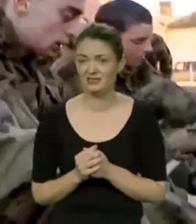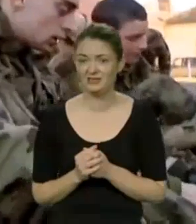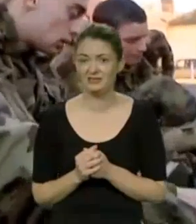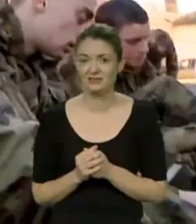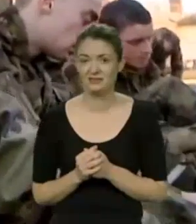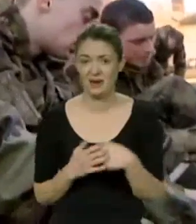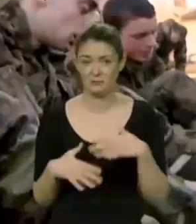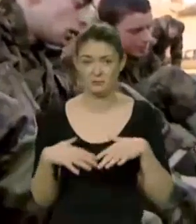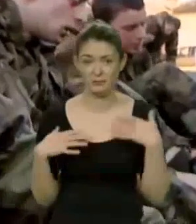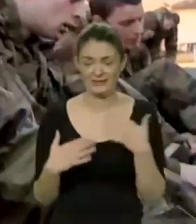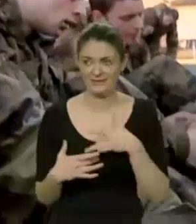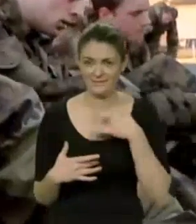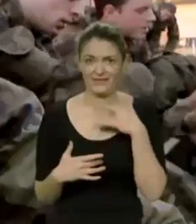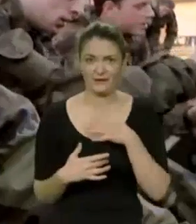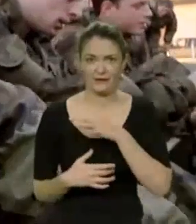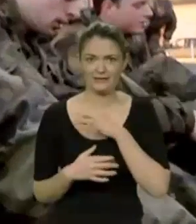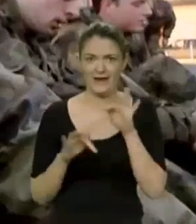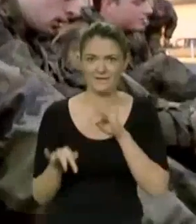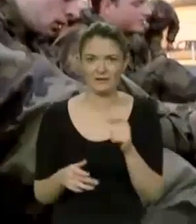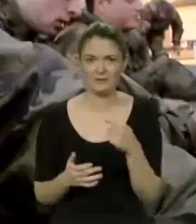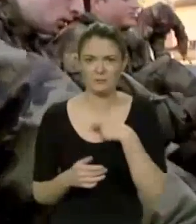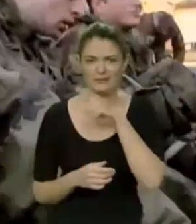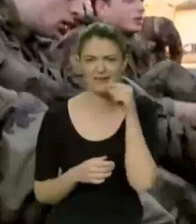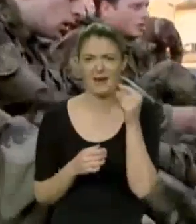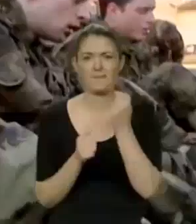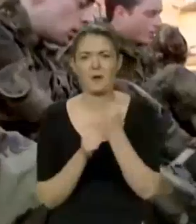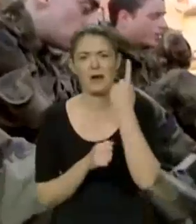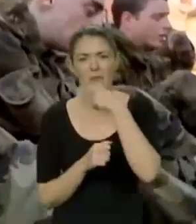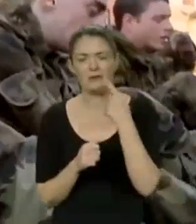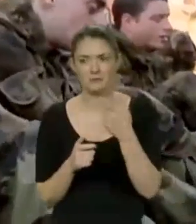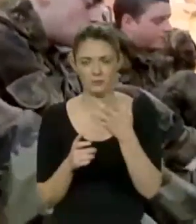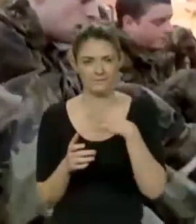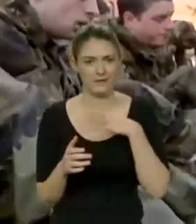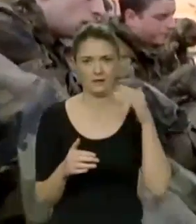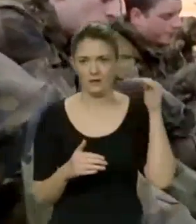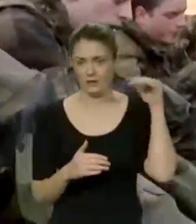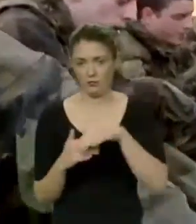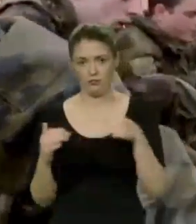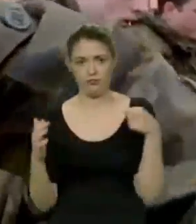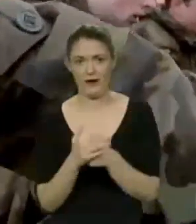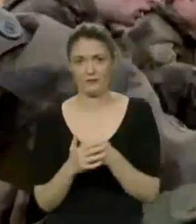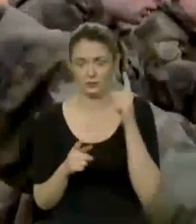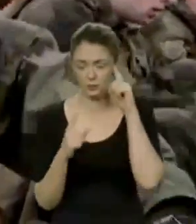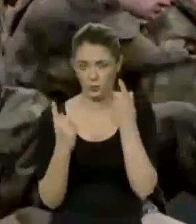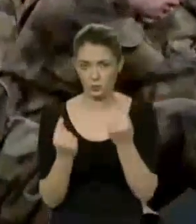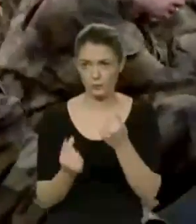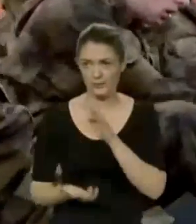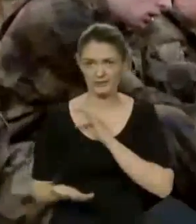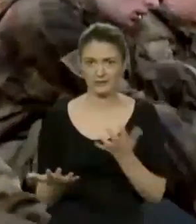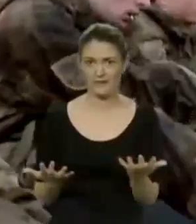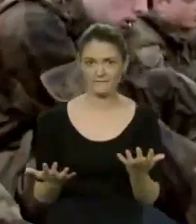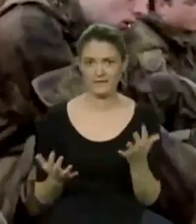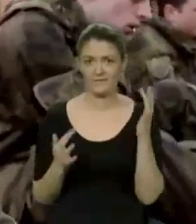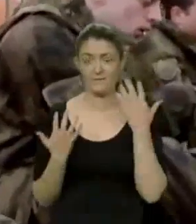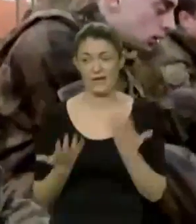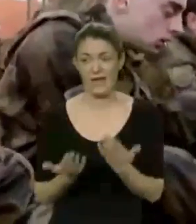I'm surprised they feel so good after. Although, as they were saying, in about an hour's time, you just absolutely crash. You won't know what to do with yourself.